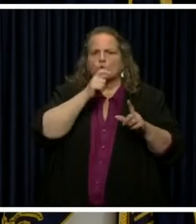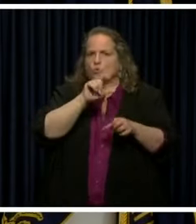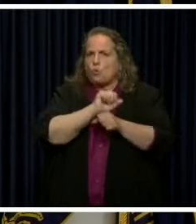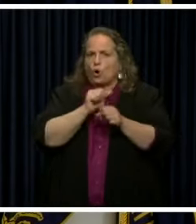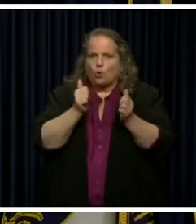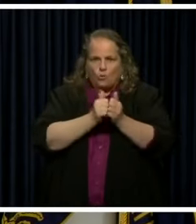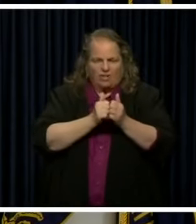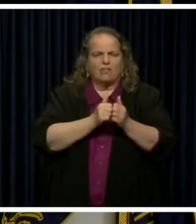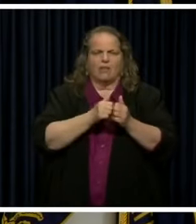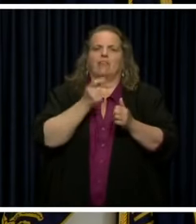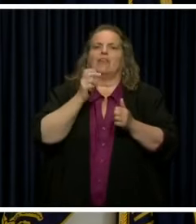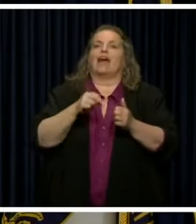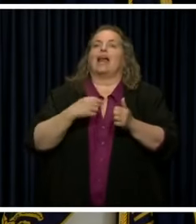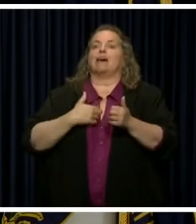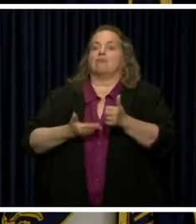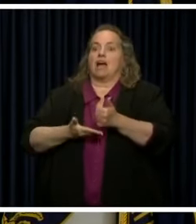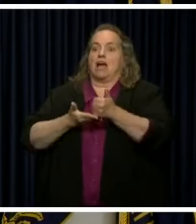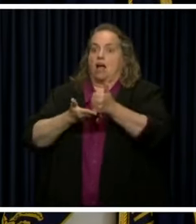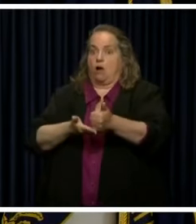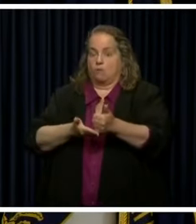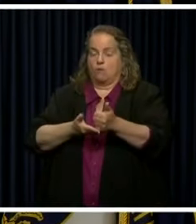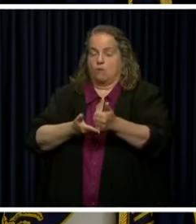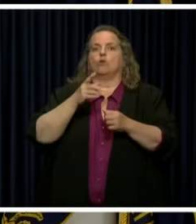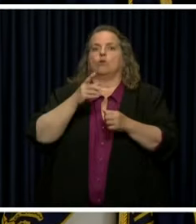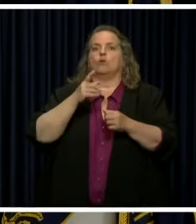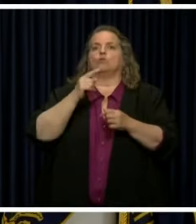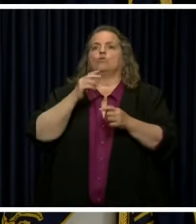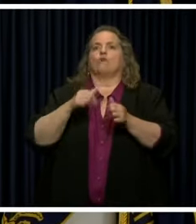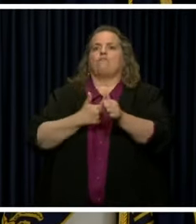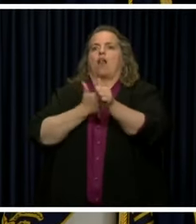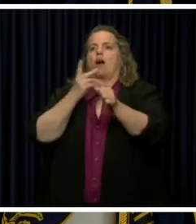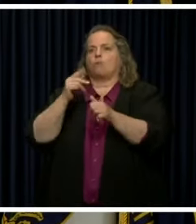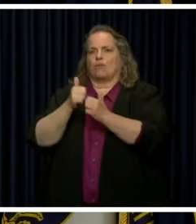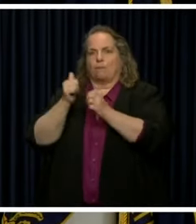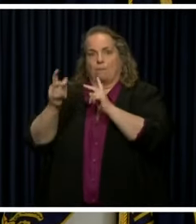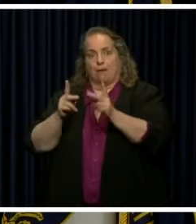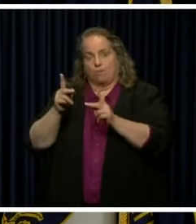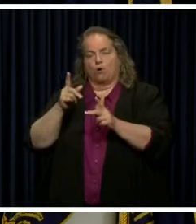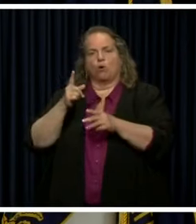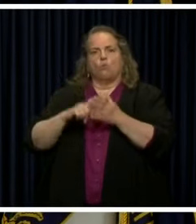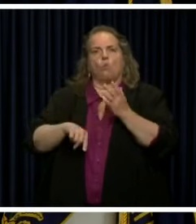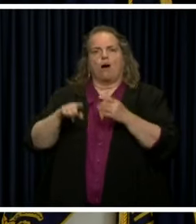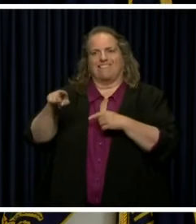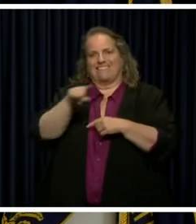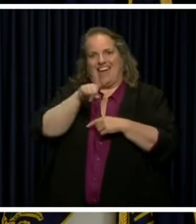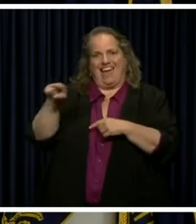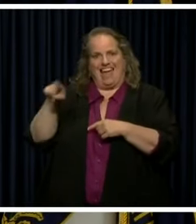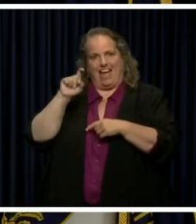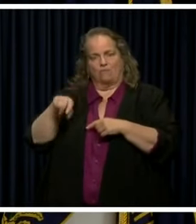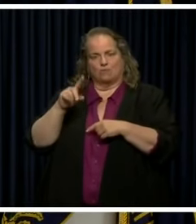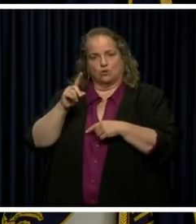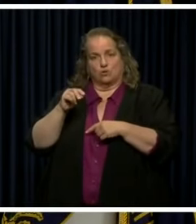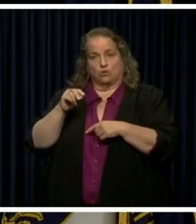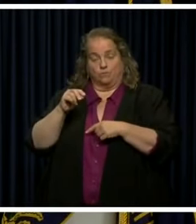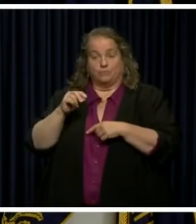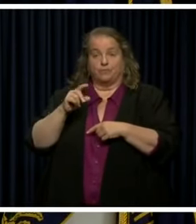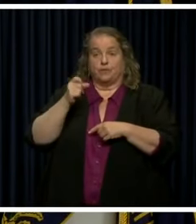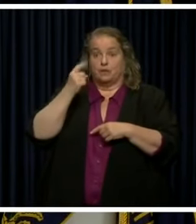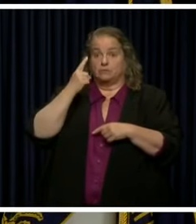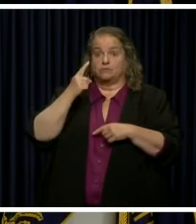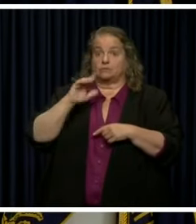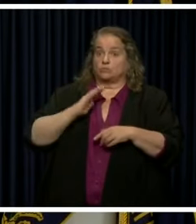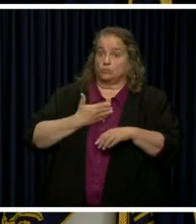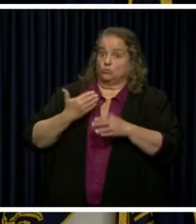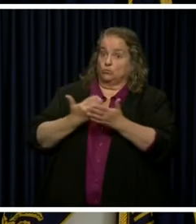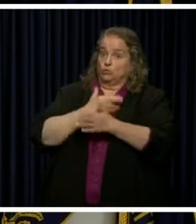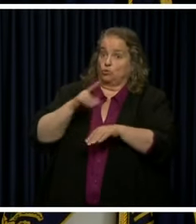those folks, to tell them what they're dealing with, to tell them what we need from them. But in this new normal, part of our duty is going to be, if we get one